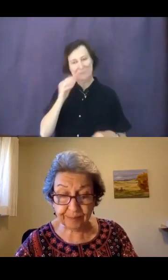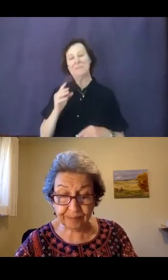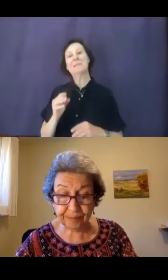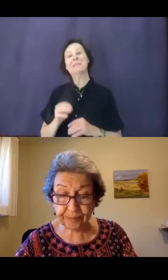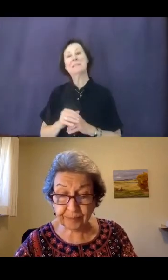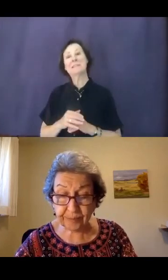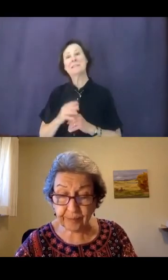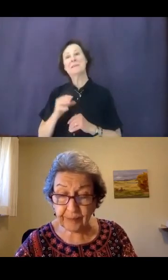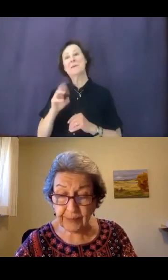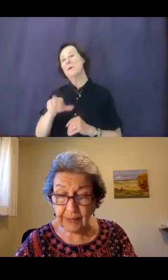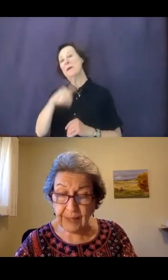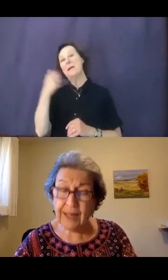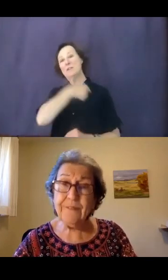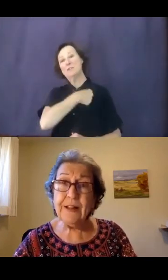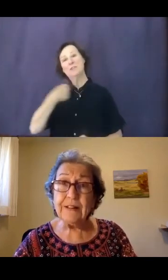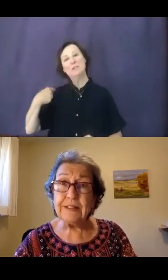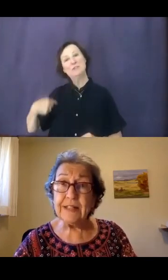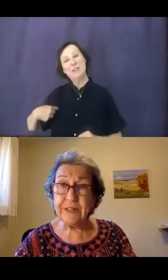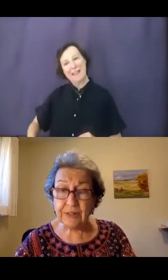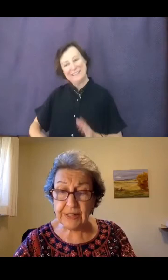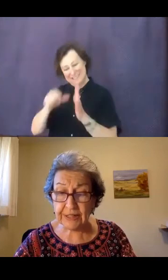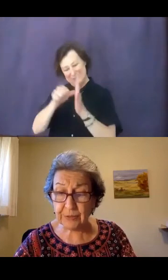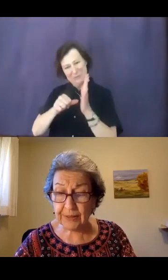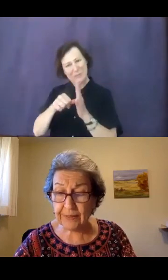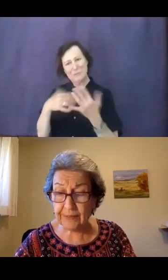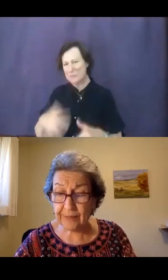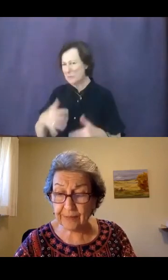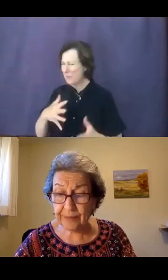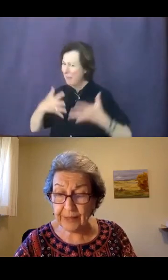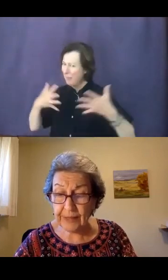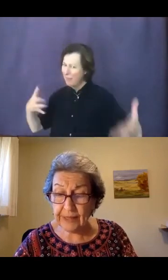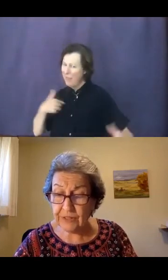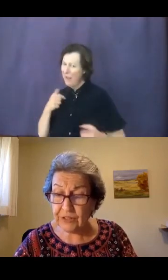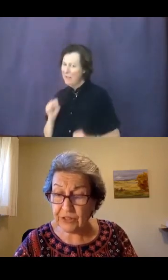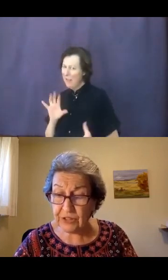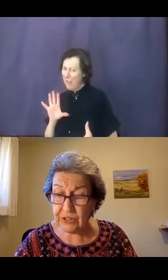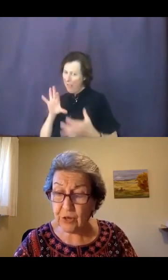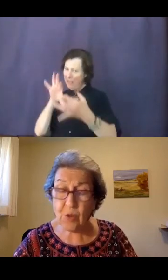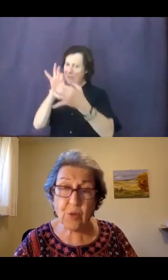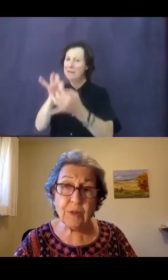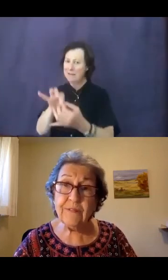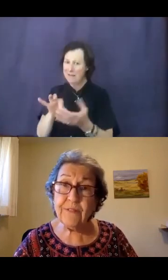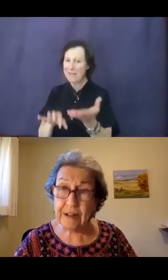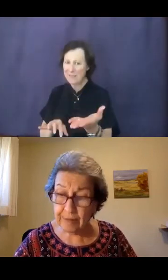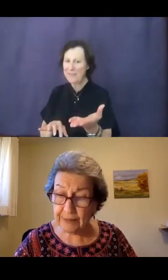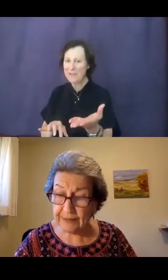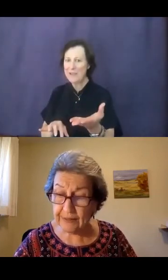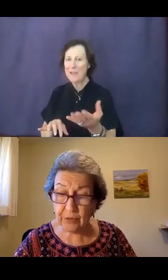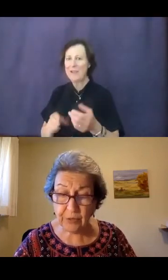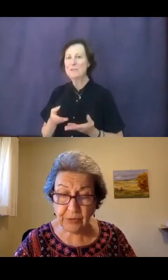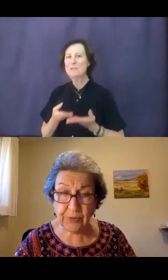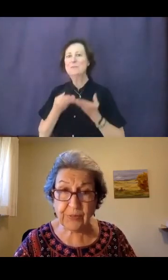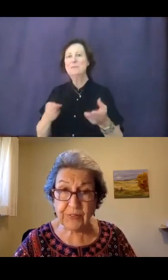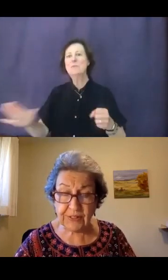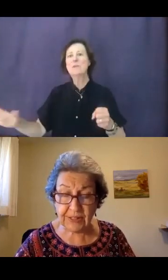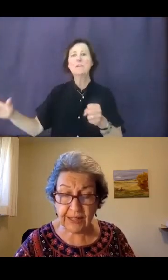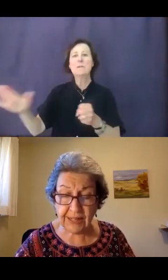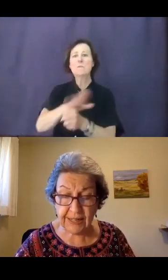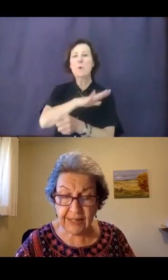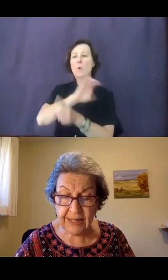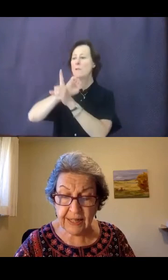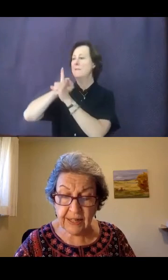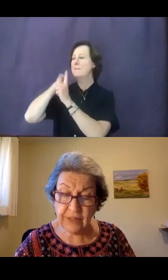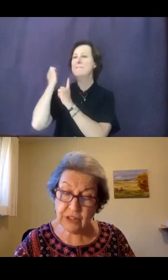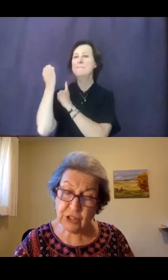compassion. I found a lot to connect with. It suggests a whole environment, the earth, the